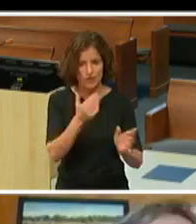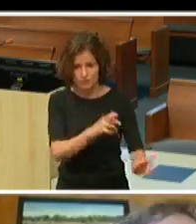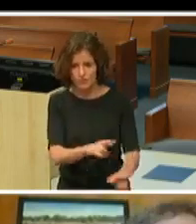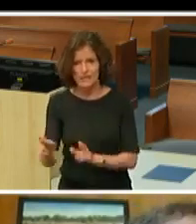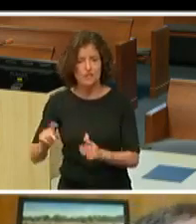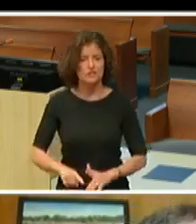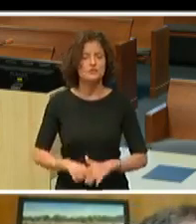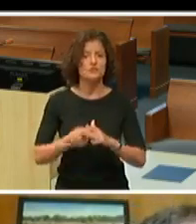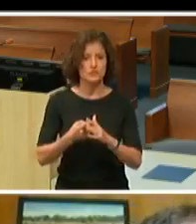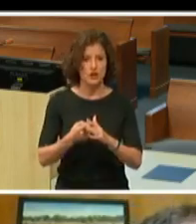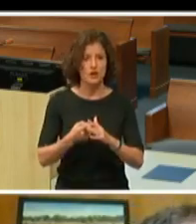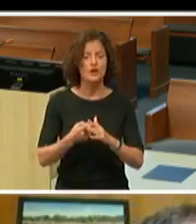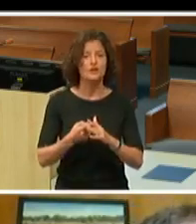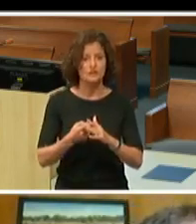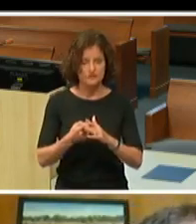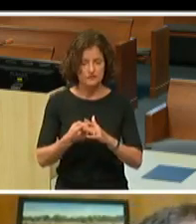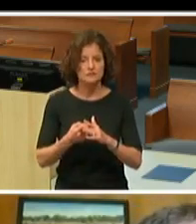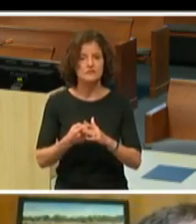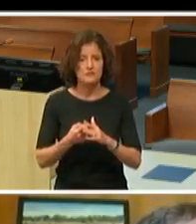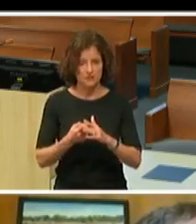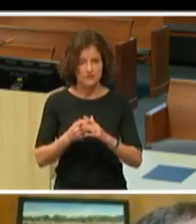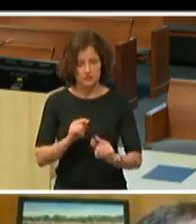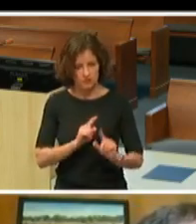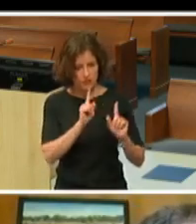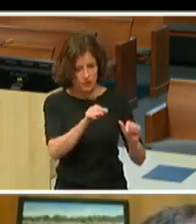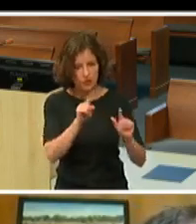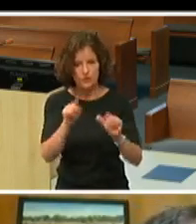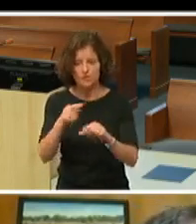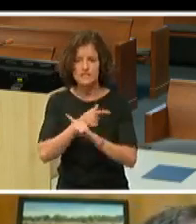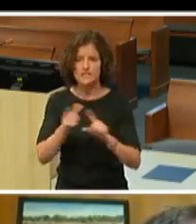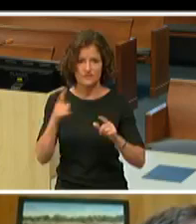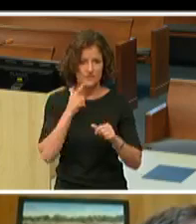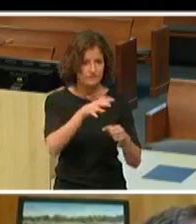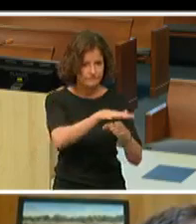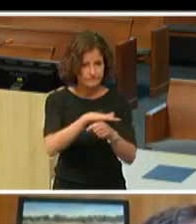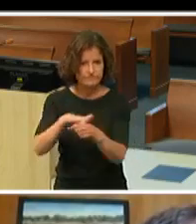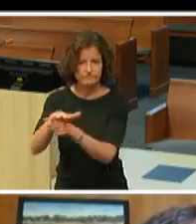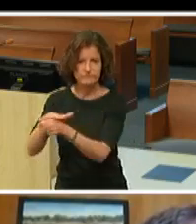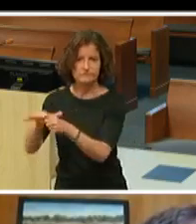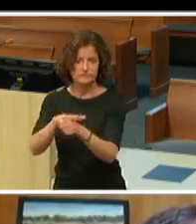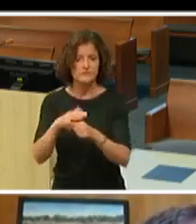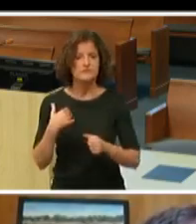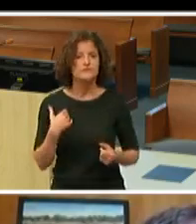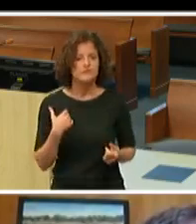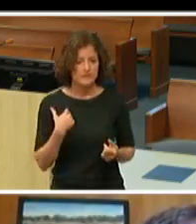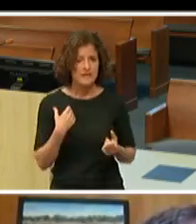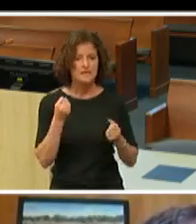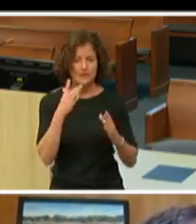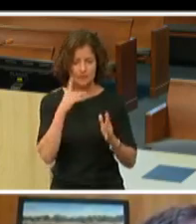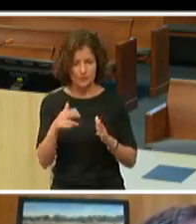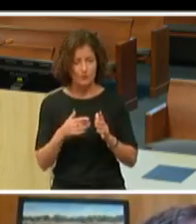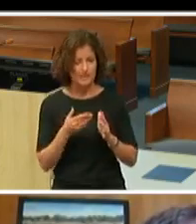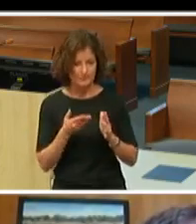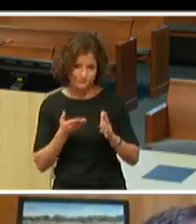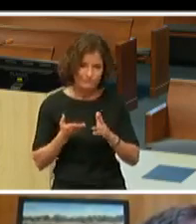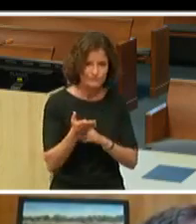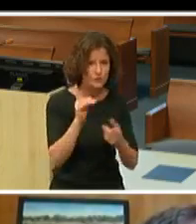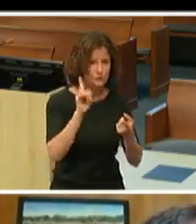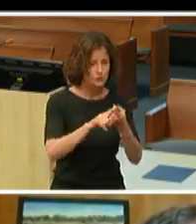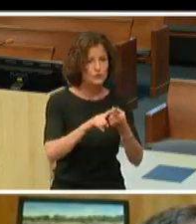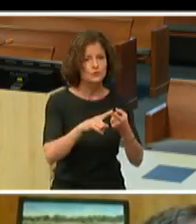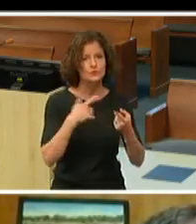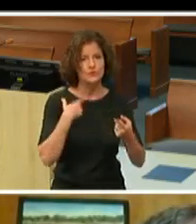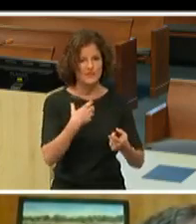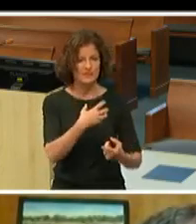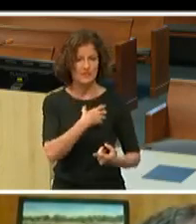start going out to those locations. So a lot of those will be routed to code enforcement. Now, let me ask a